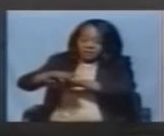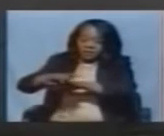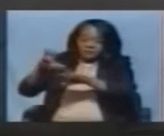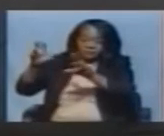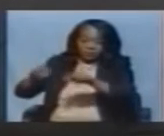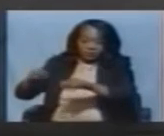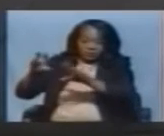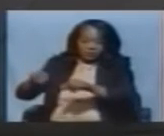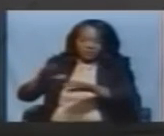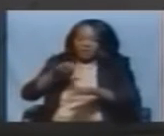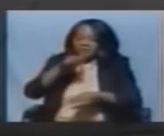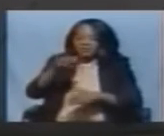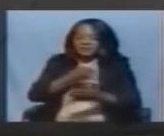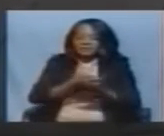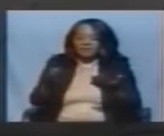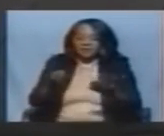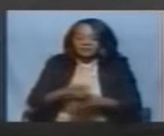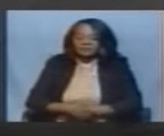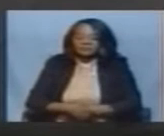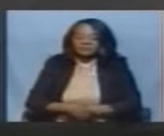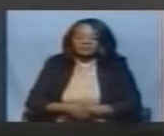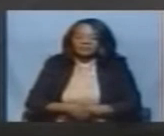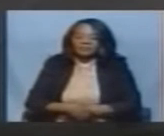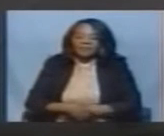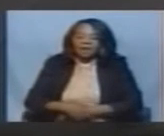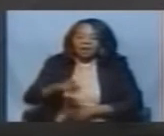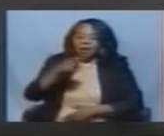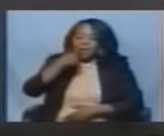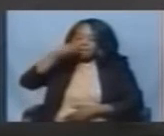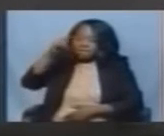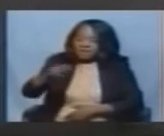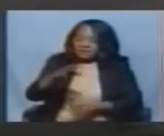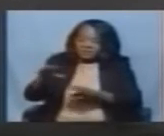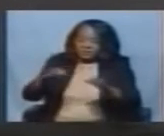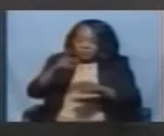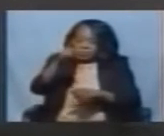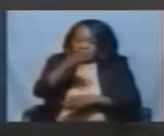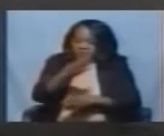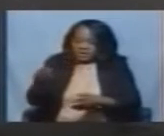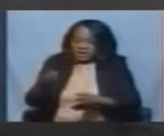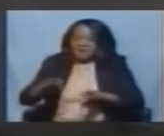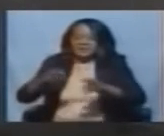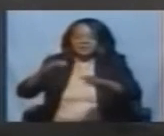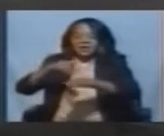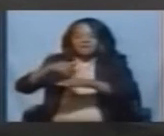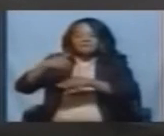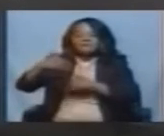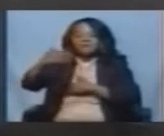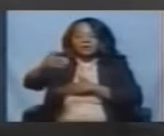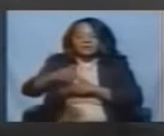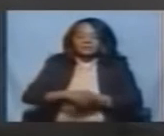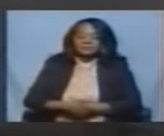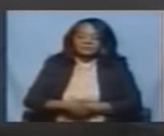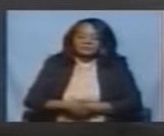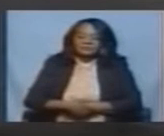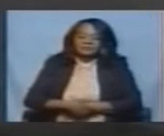Actually... we've taken up very seriously. One of the things that we must do as a way forward, and we have advised this government at